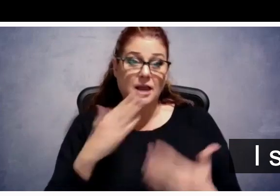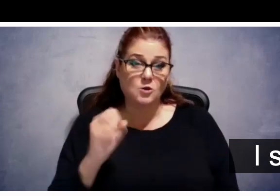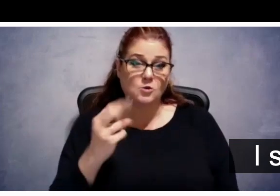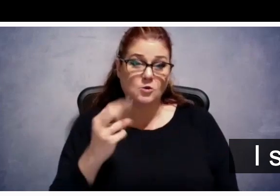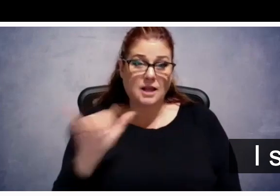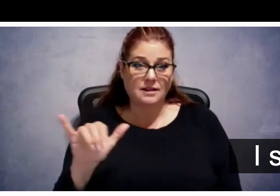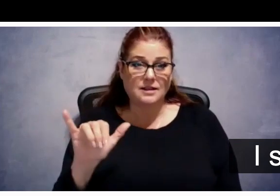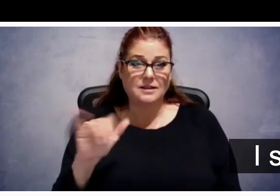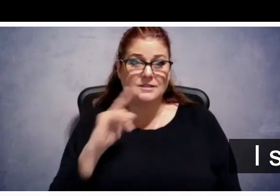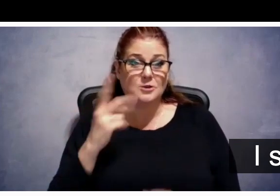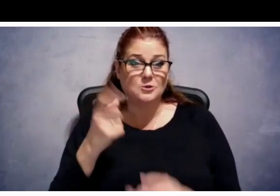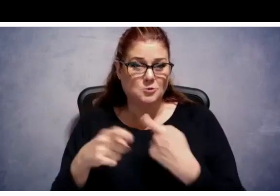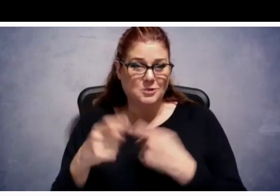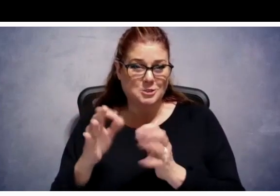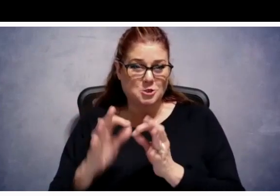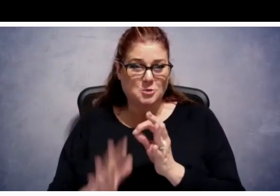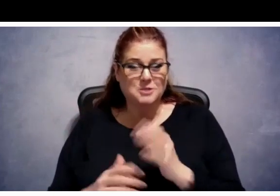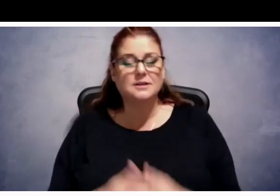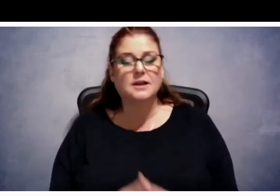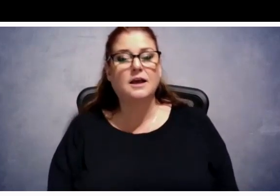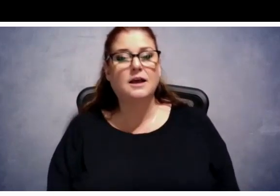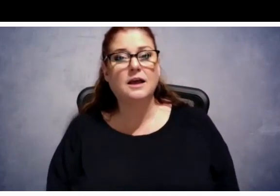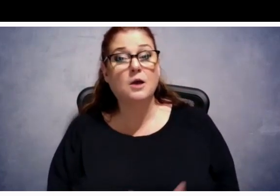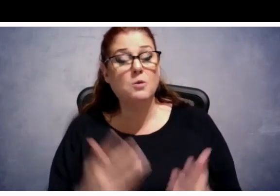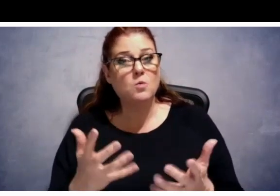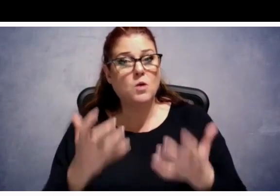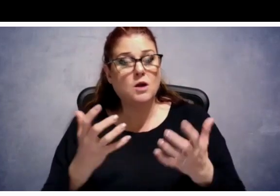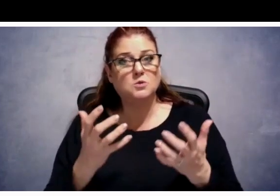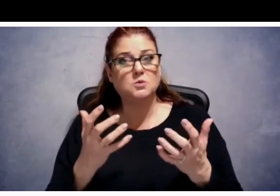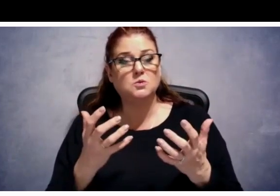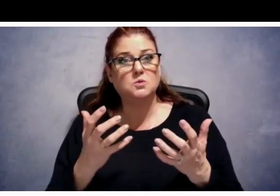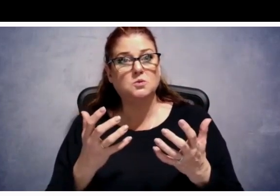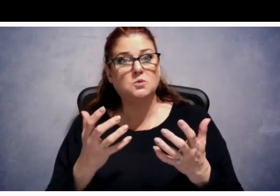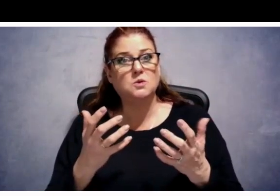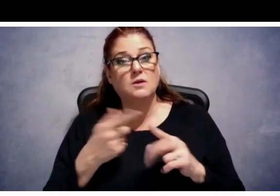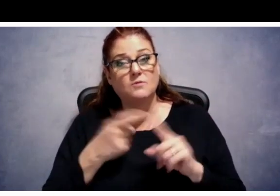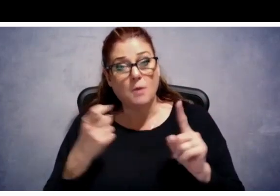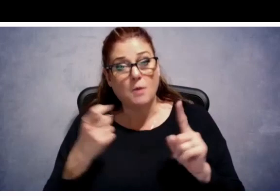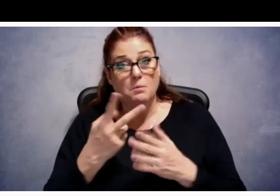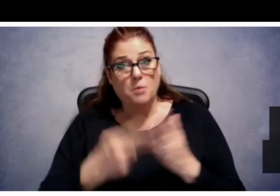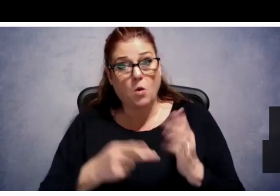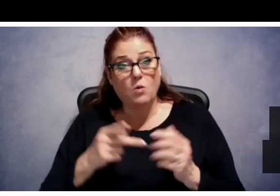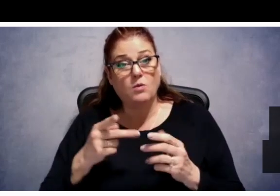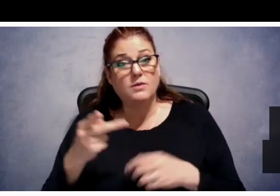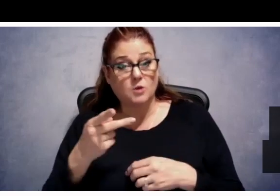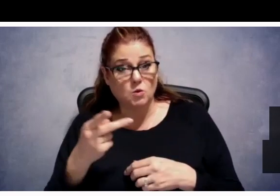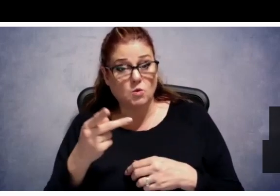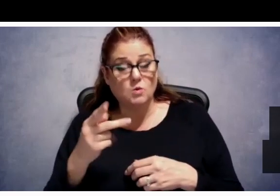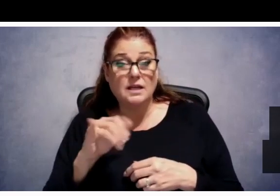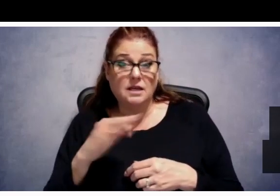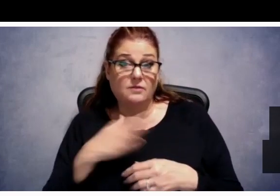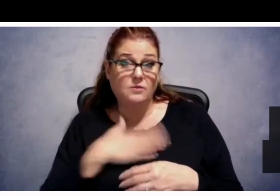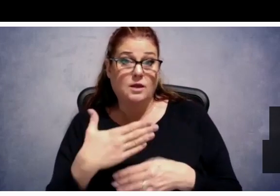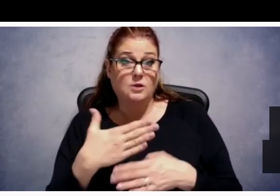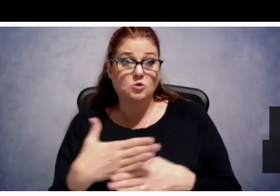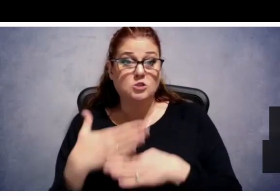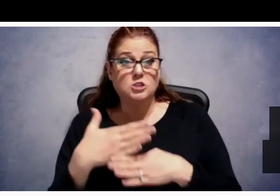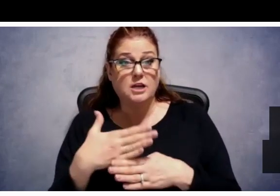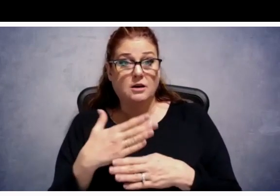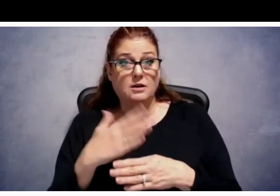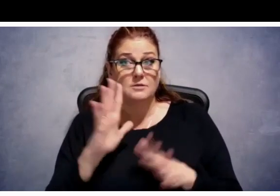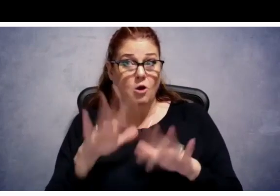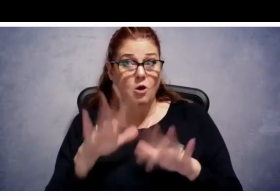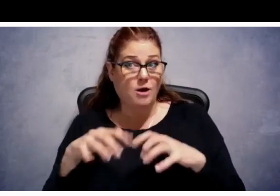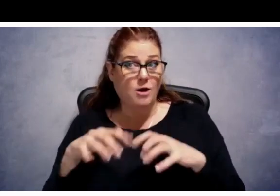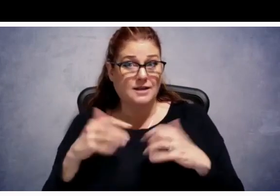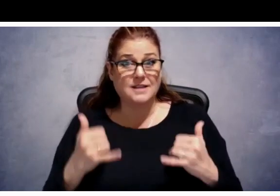I see you switched interpreters. And we wanted to get just from both of you, if you're willing to share, since our audience